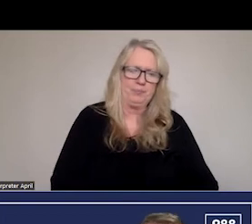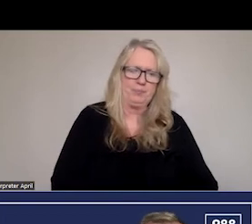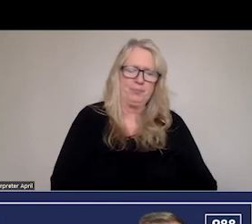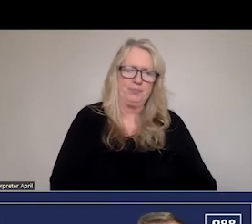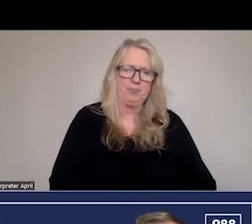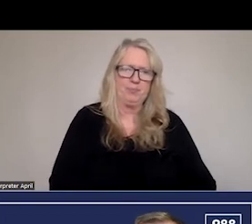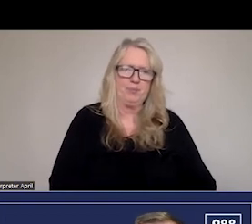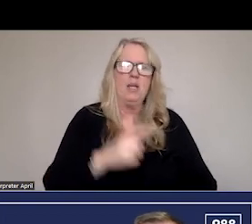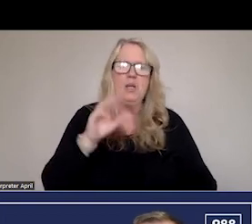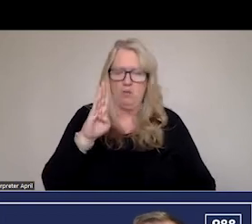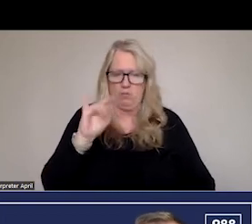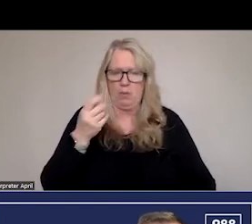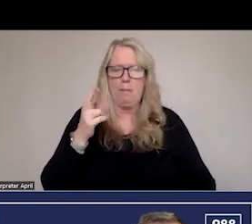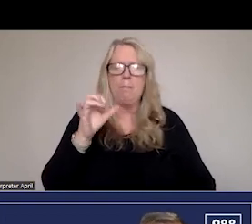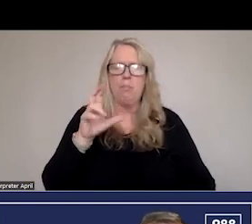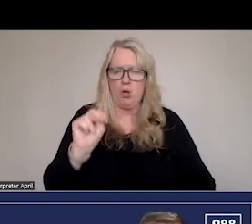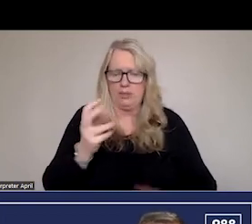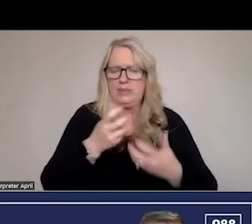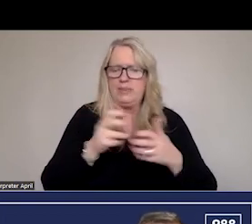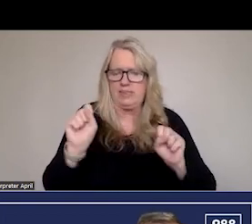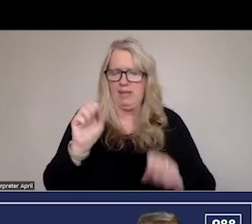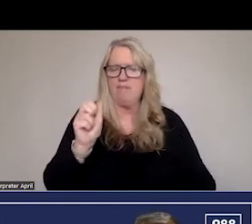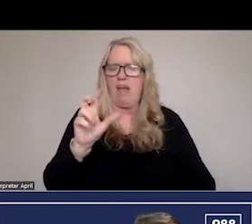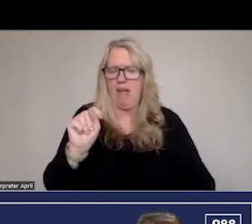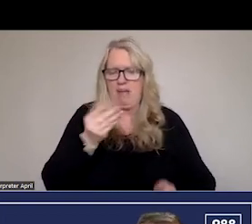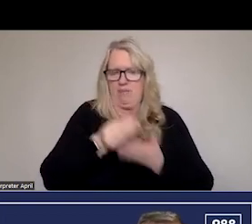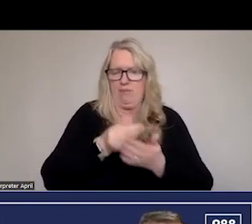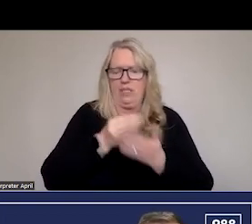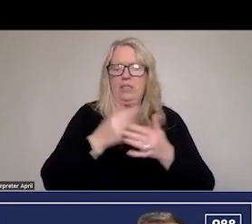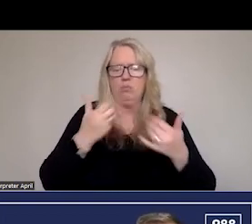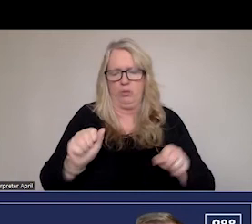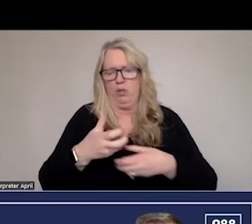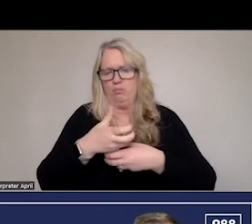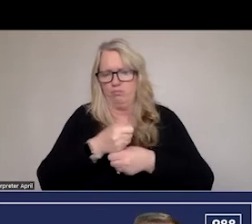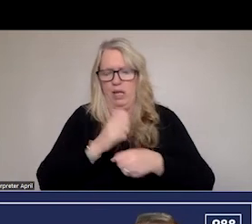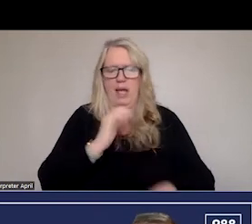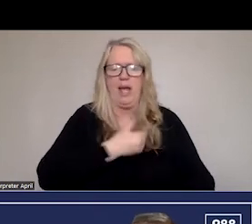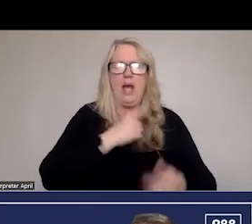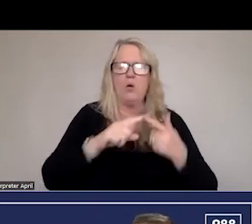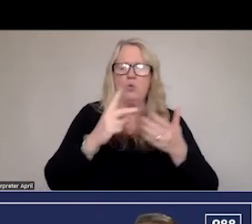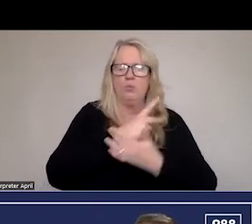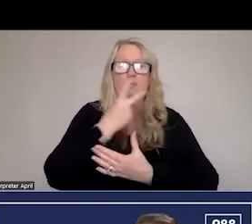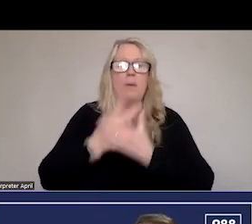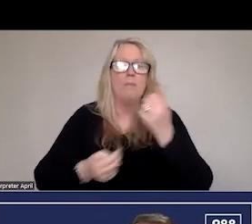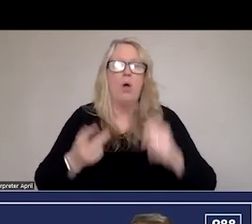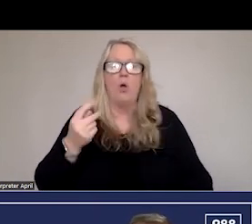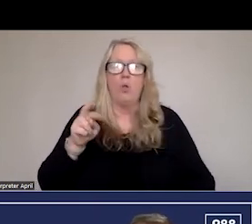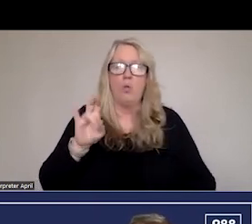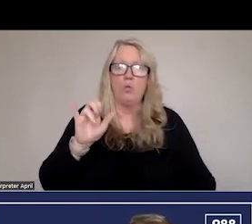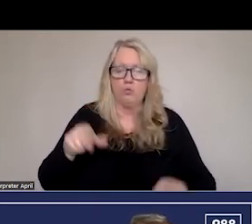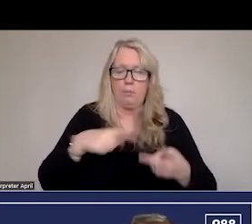to the Bipartisan Safer Communities Act funding, we are wrapping up our review, both of the tribal